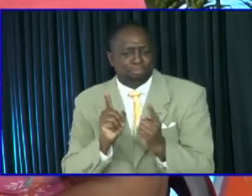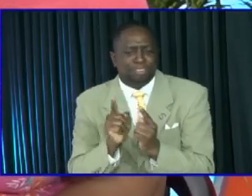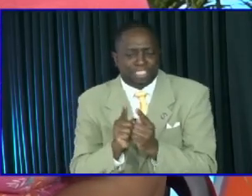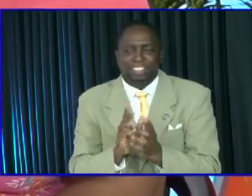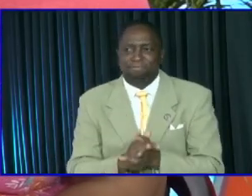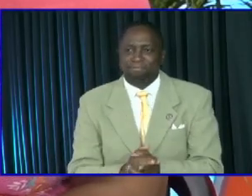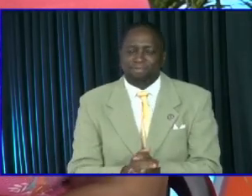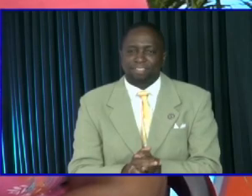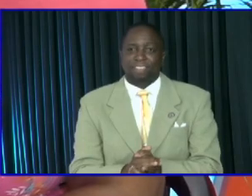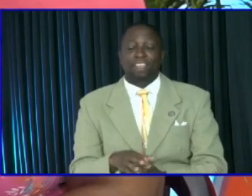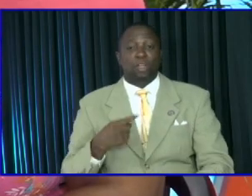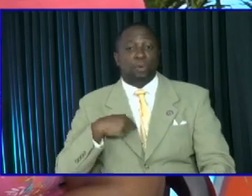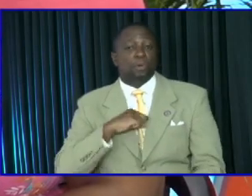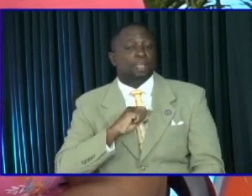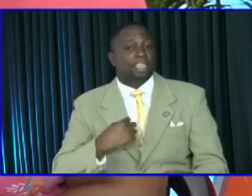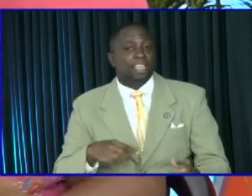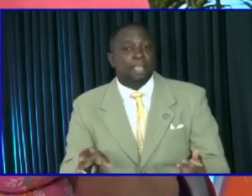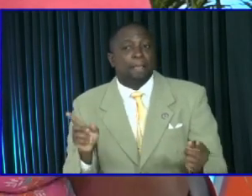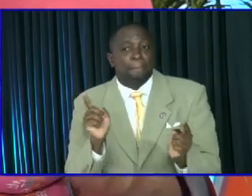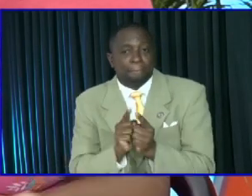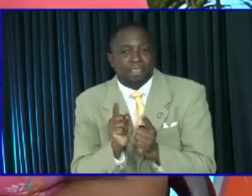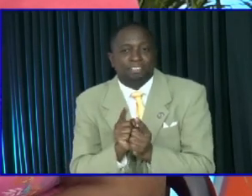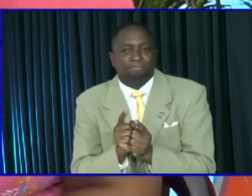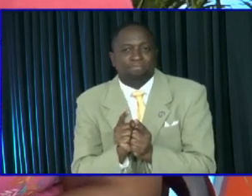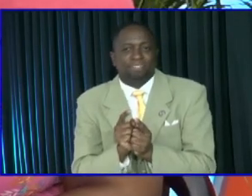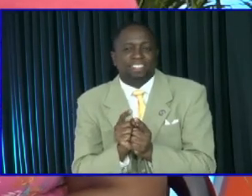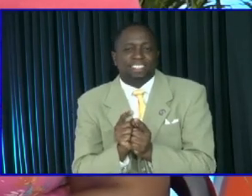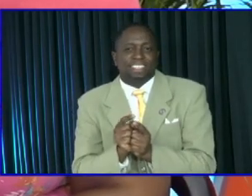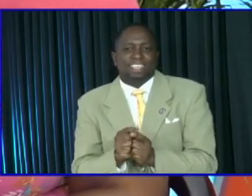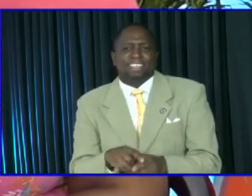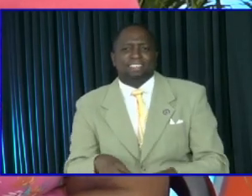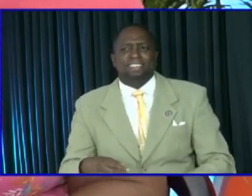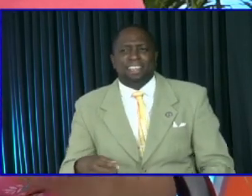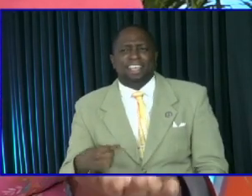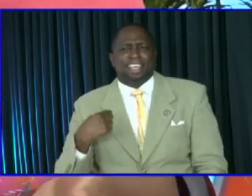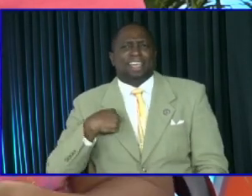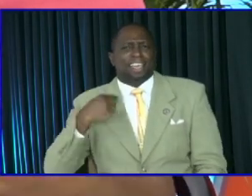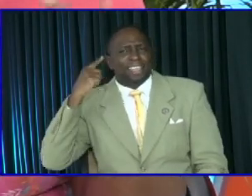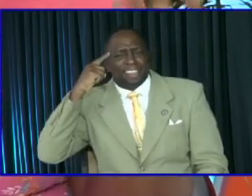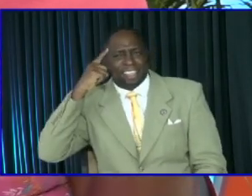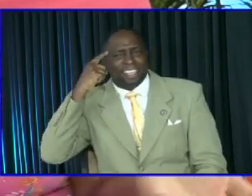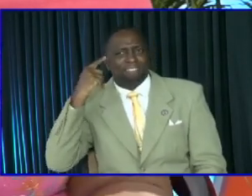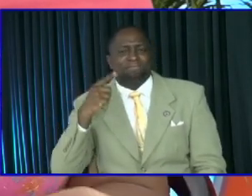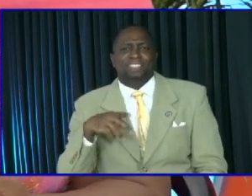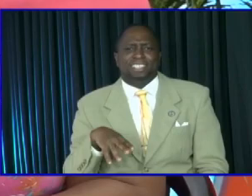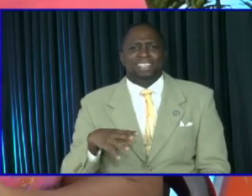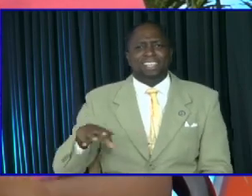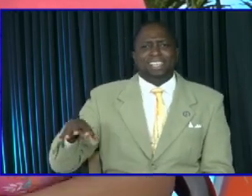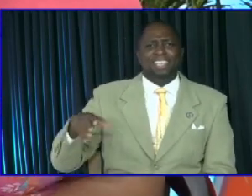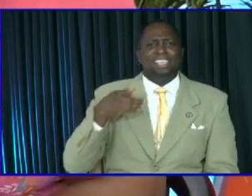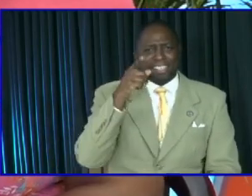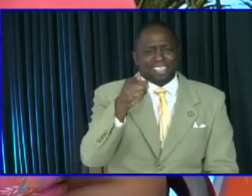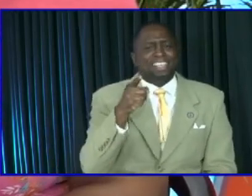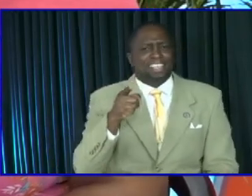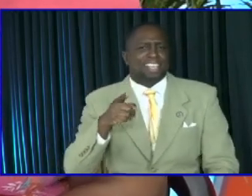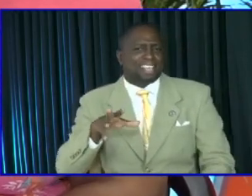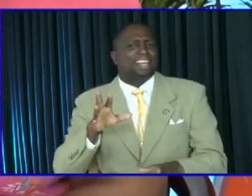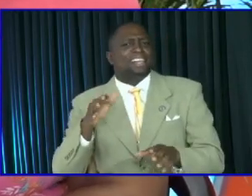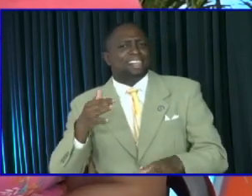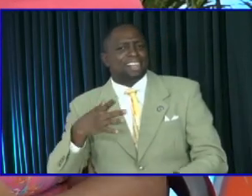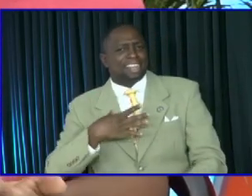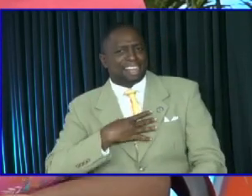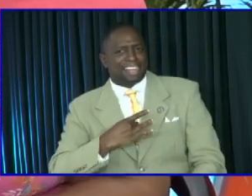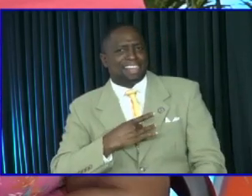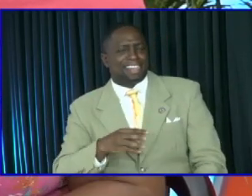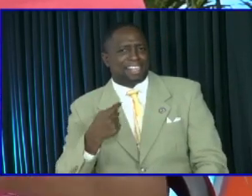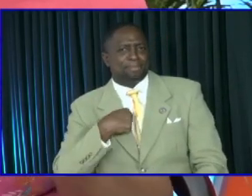met, I guess, common attractions. And he liked me like him. Yes.